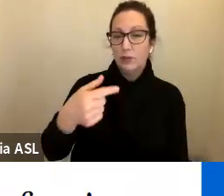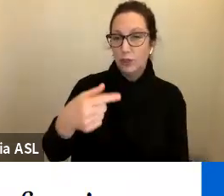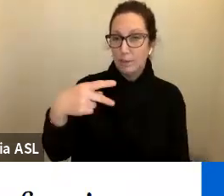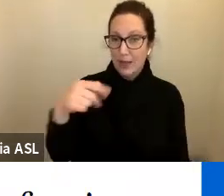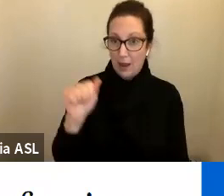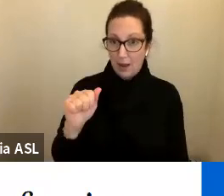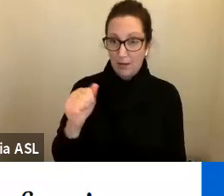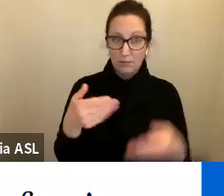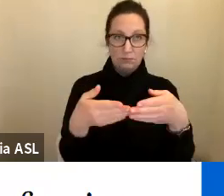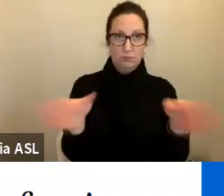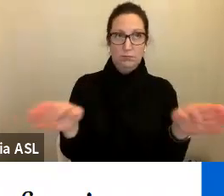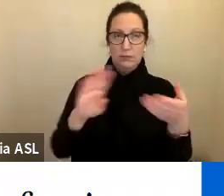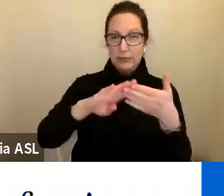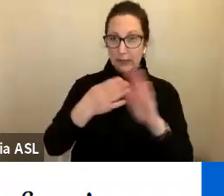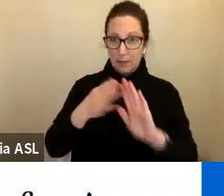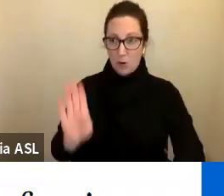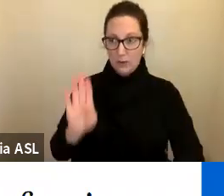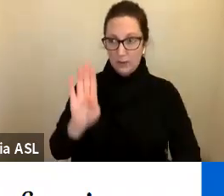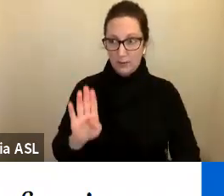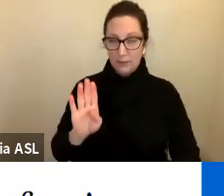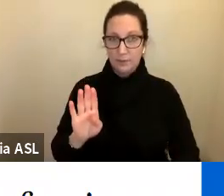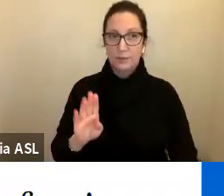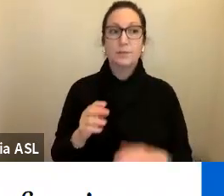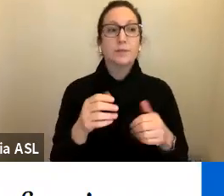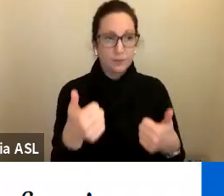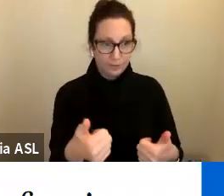citywide. Citywide. Okay, thank you.